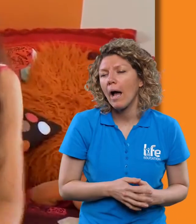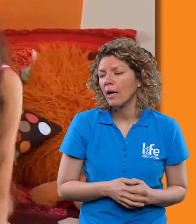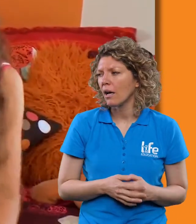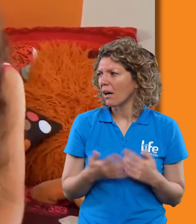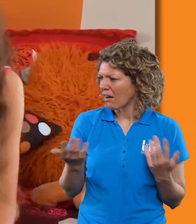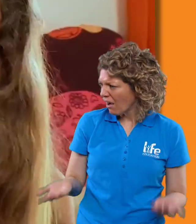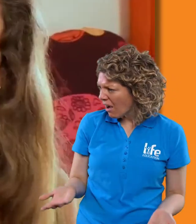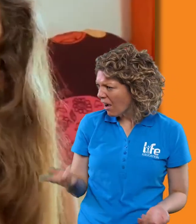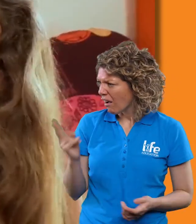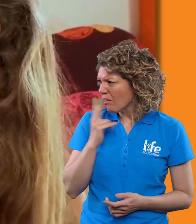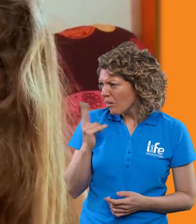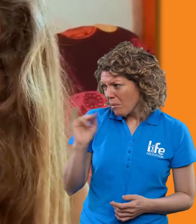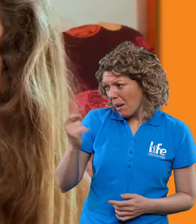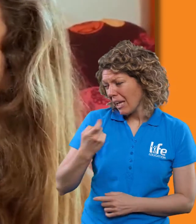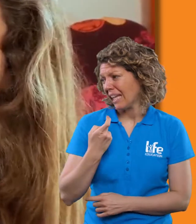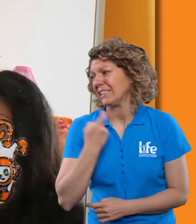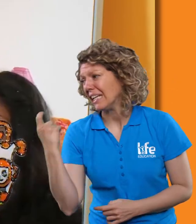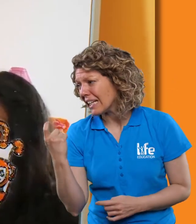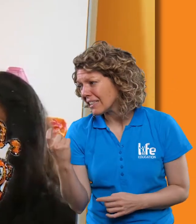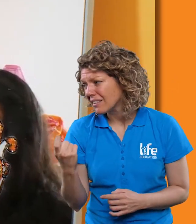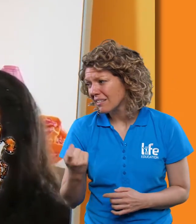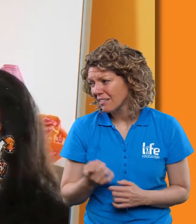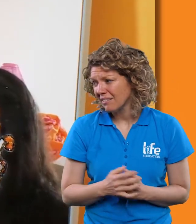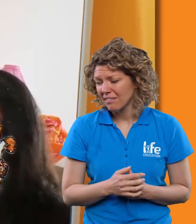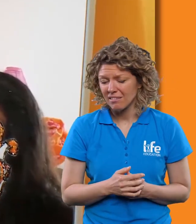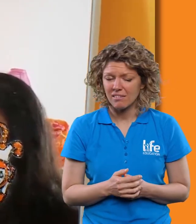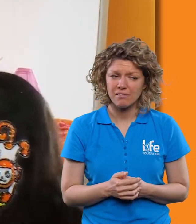Hello, you have heard of getting addicted, haven't you?